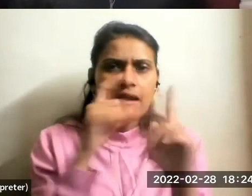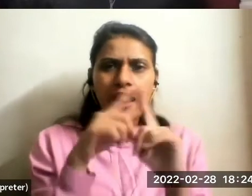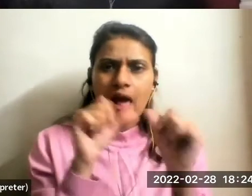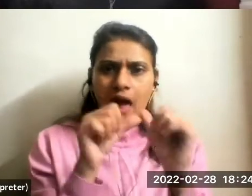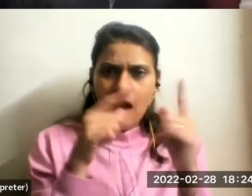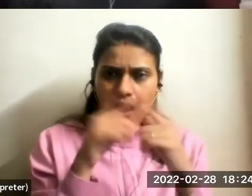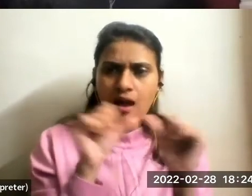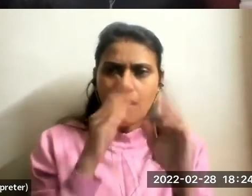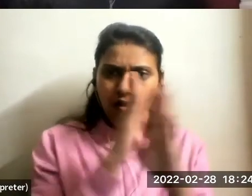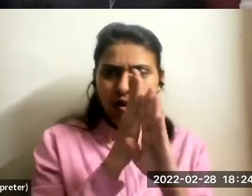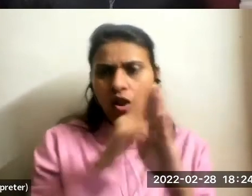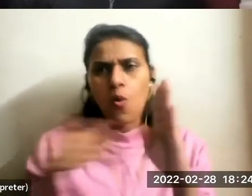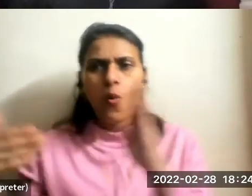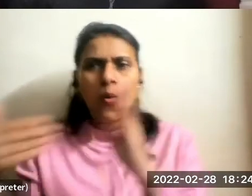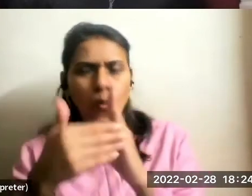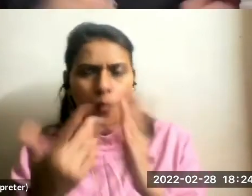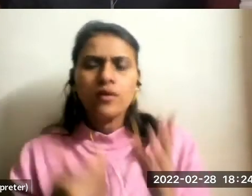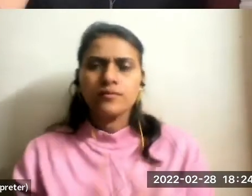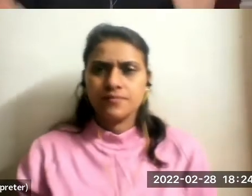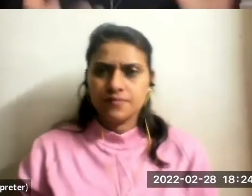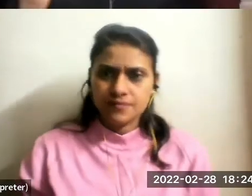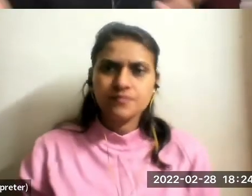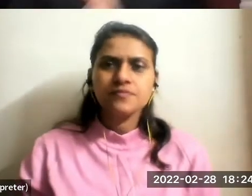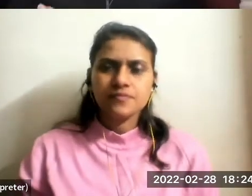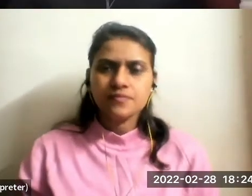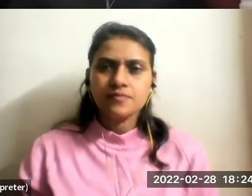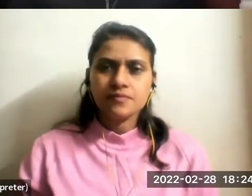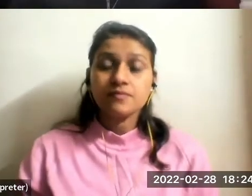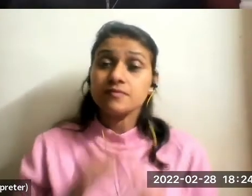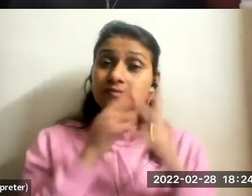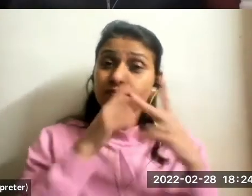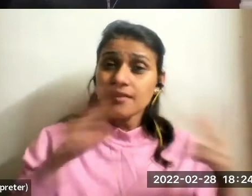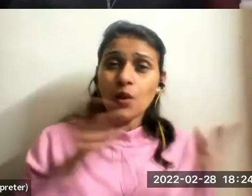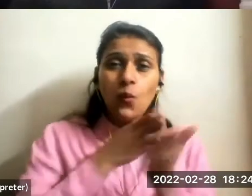different data processors and controllers are doing. So, you know, there are different ways of